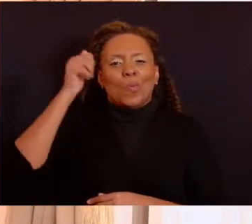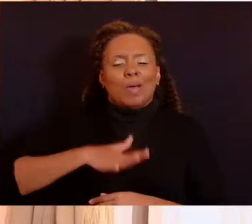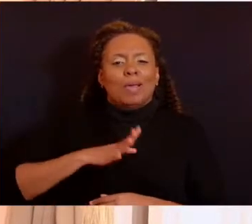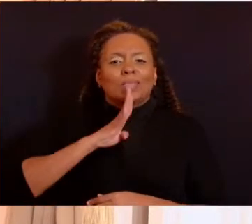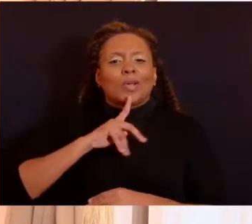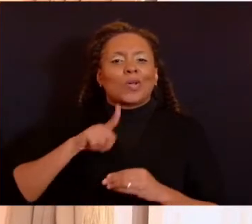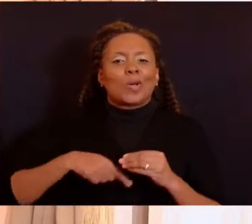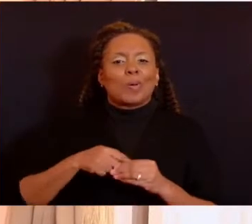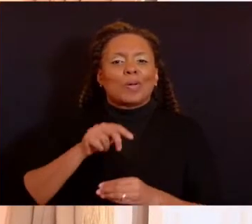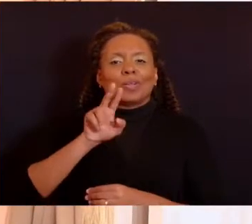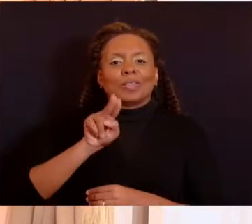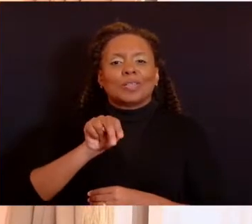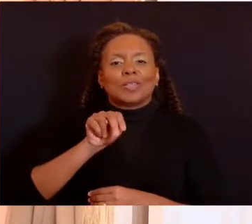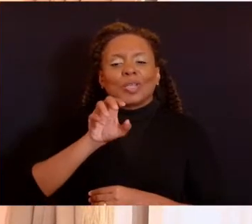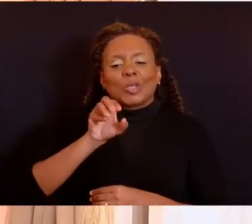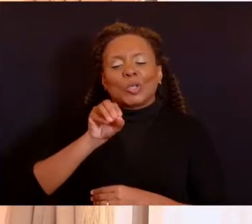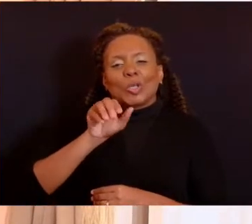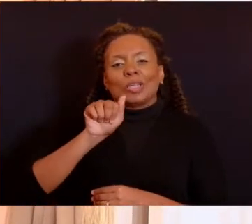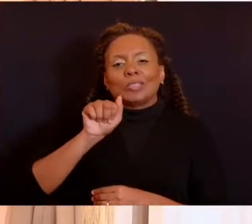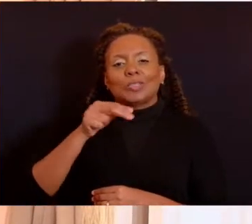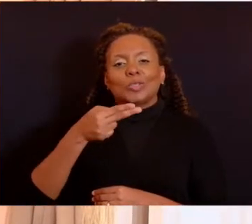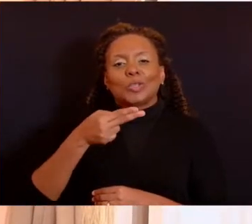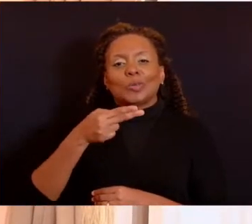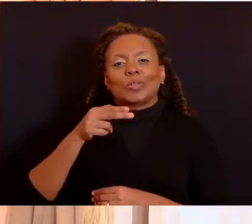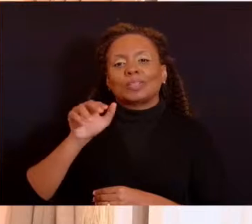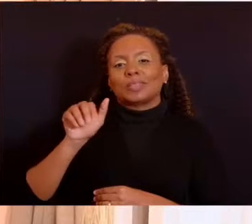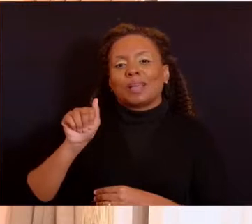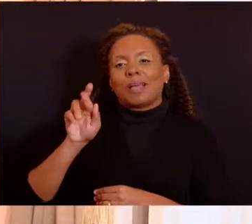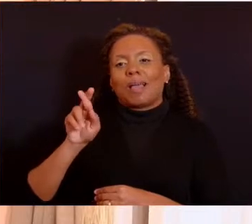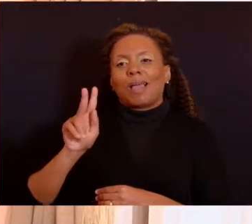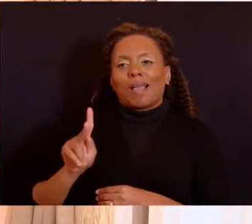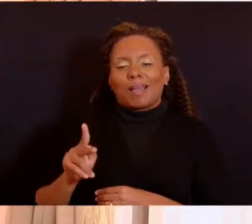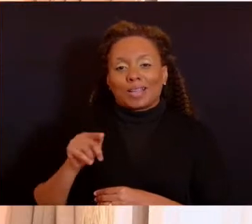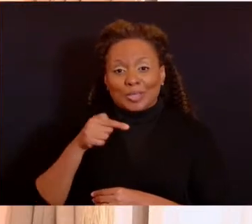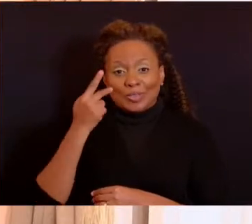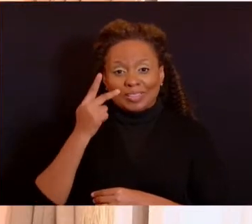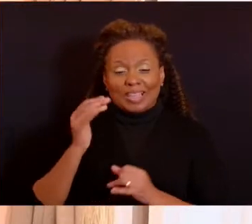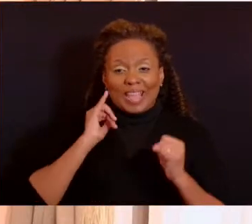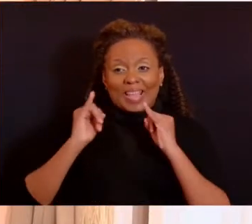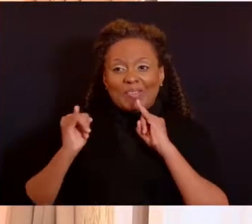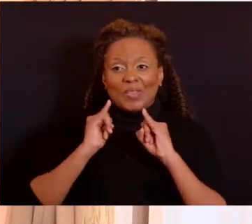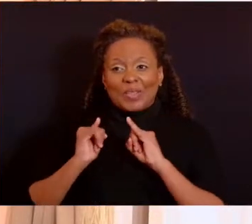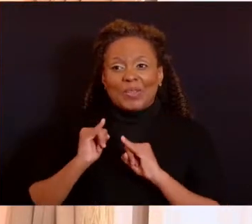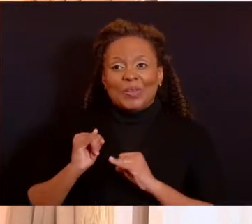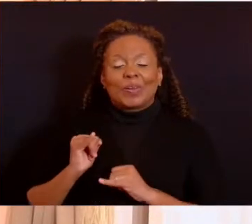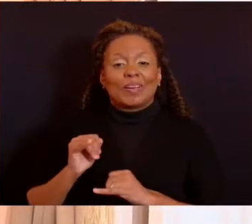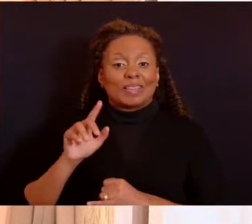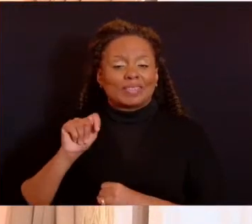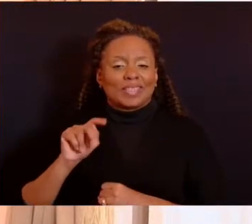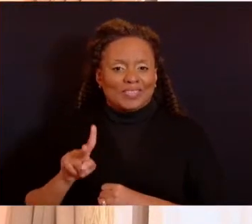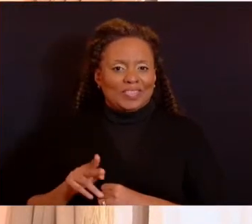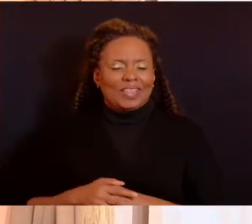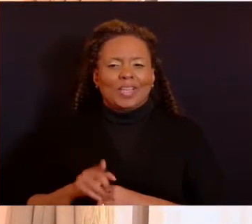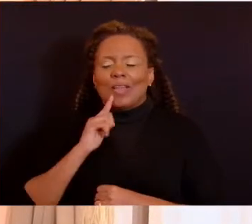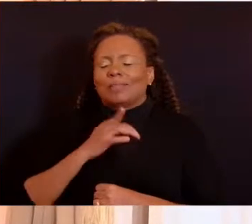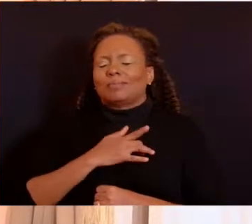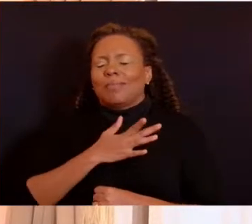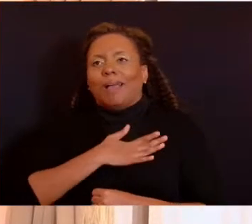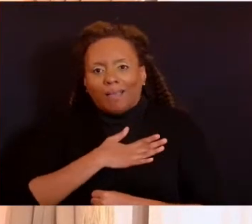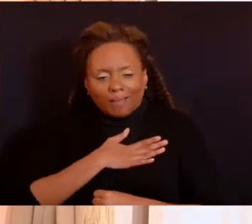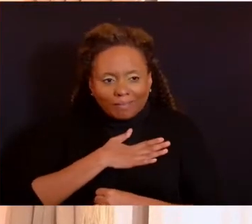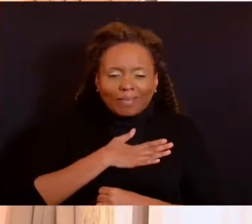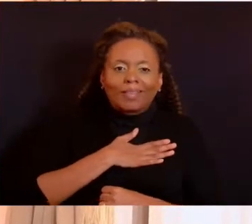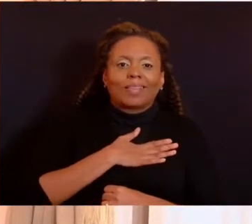that when you see his interview on CBC, you will be as touched as I was by the spirit of this Barbadian senior